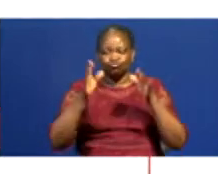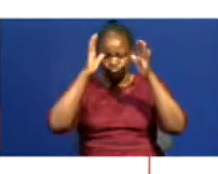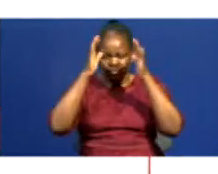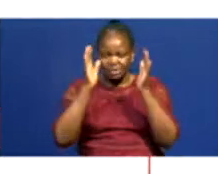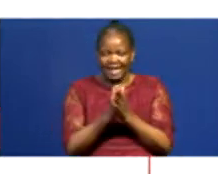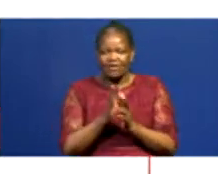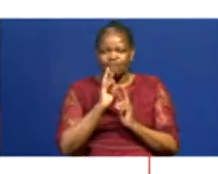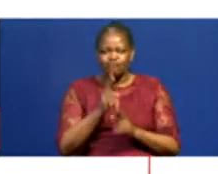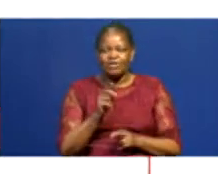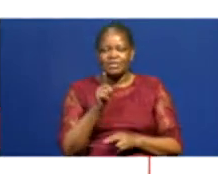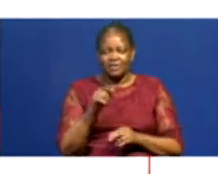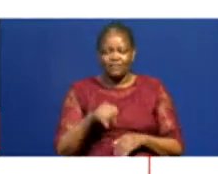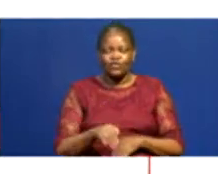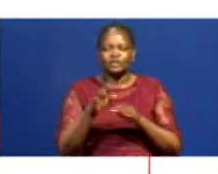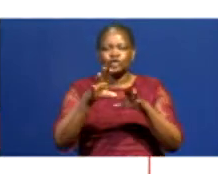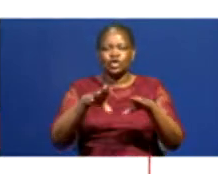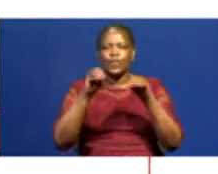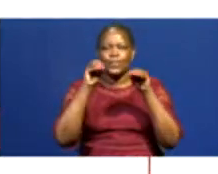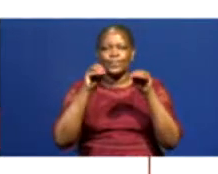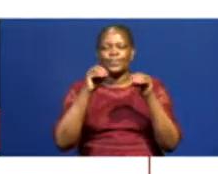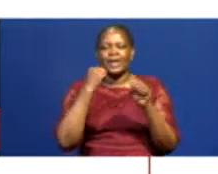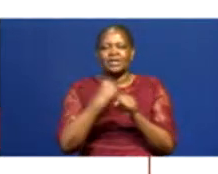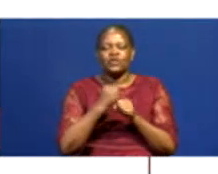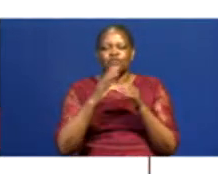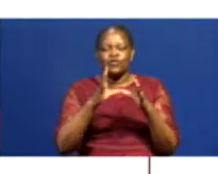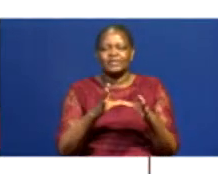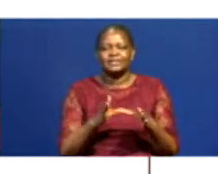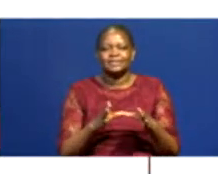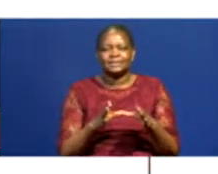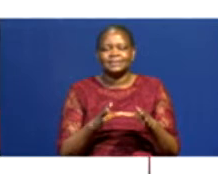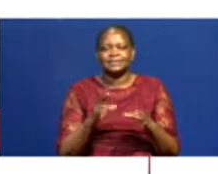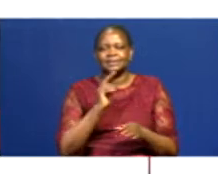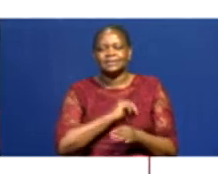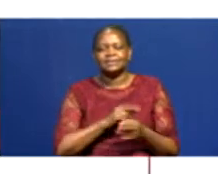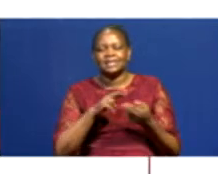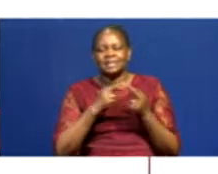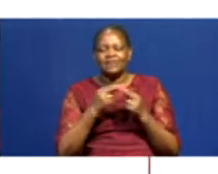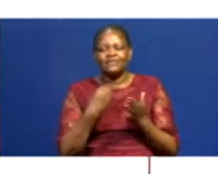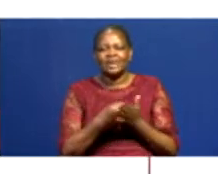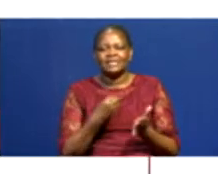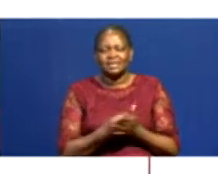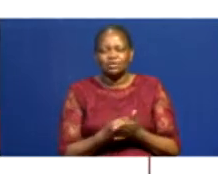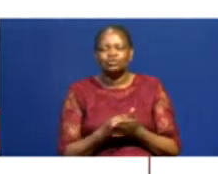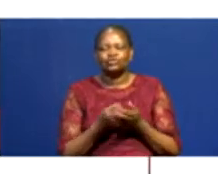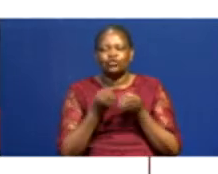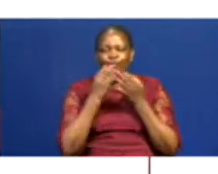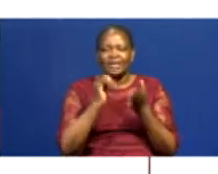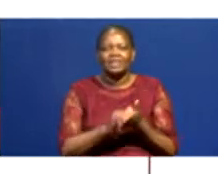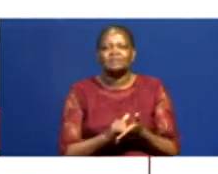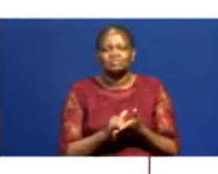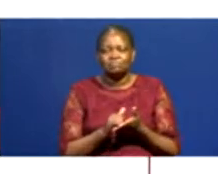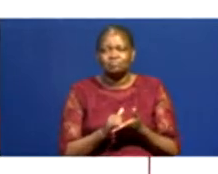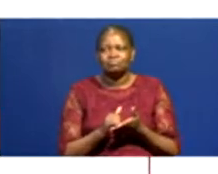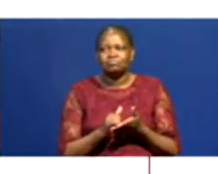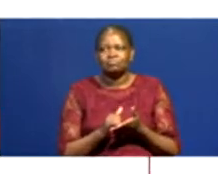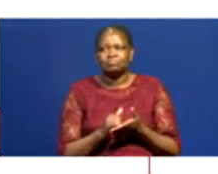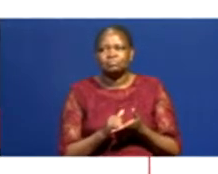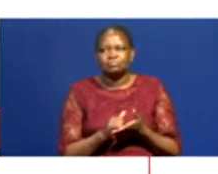outcomes. This follows the adoption of the Task Force on Nature-Related Financial Disclosures that calls on